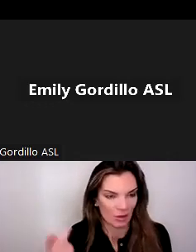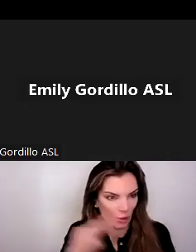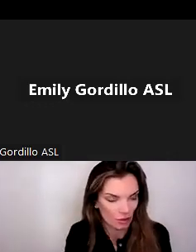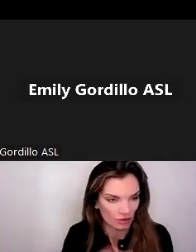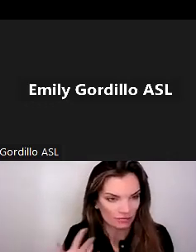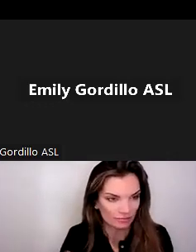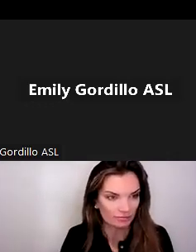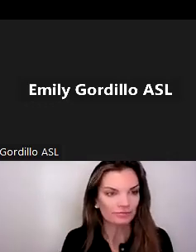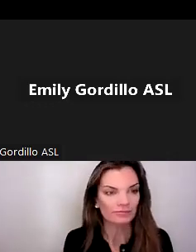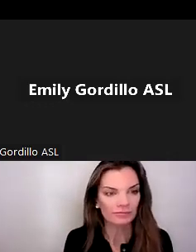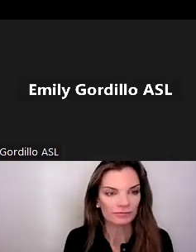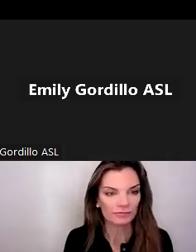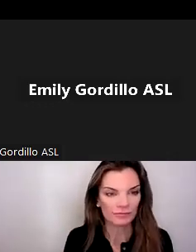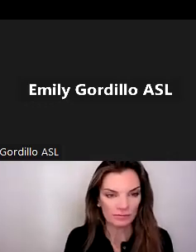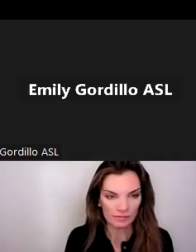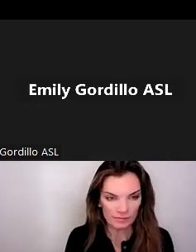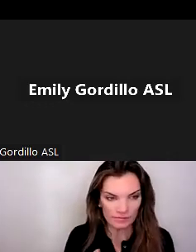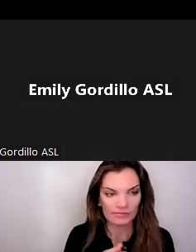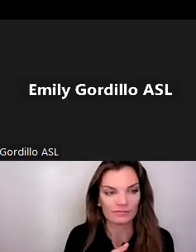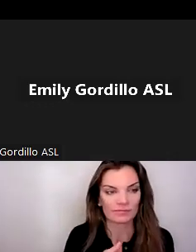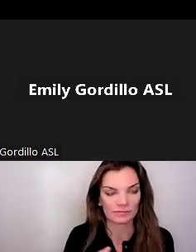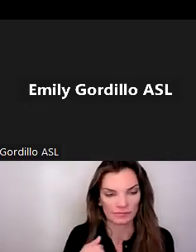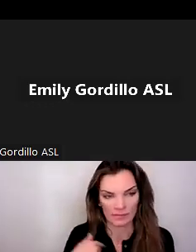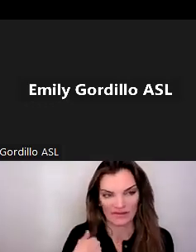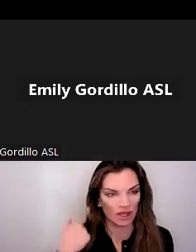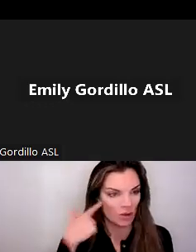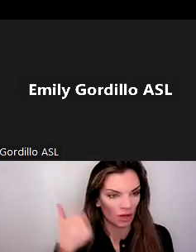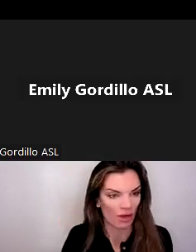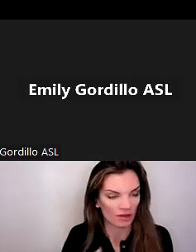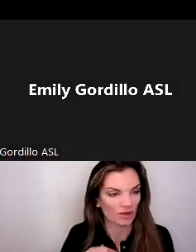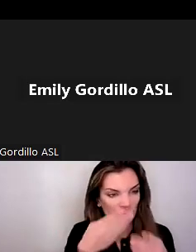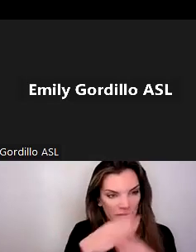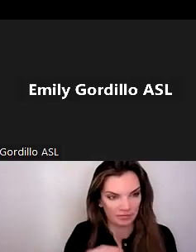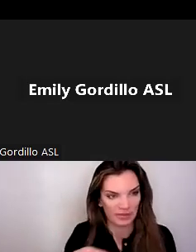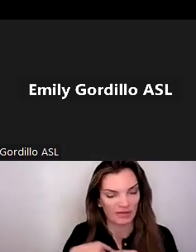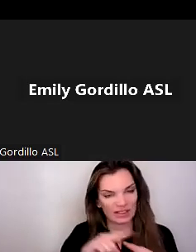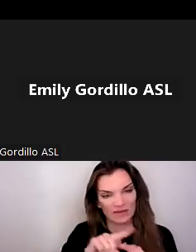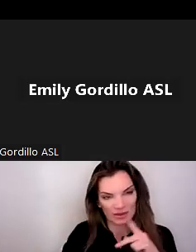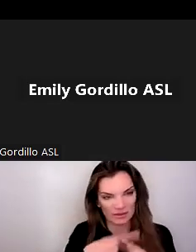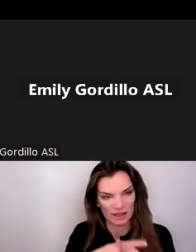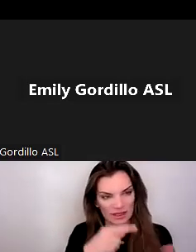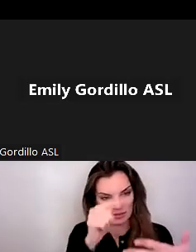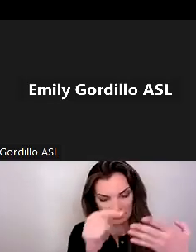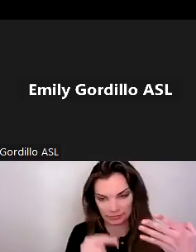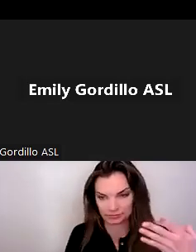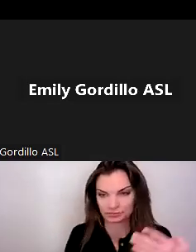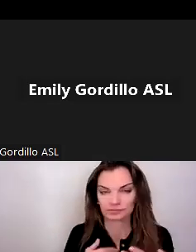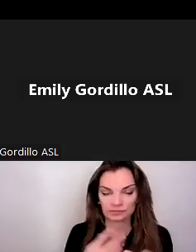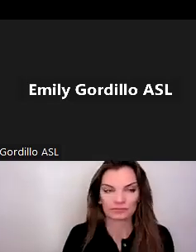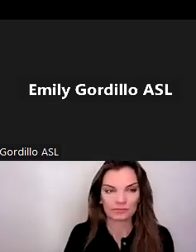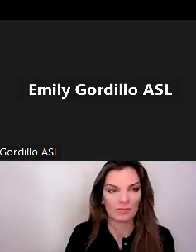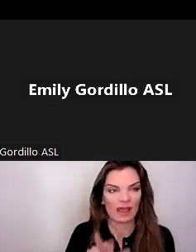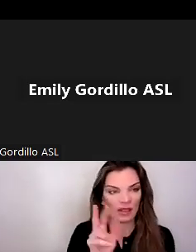categories. Within them, though, we break hearing loss down into different subtypes. So the main 3